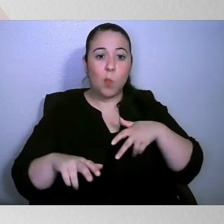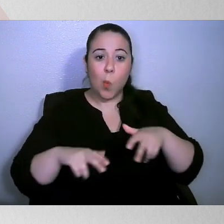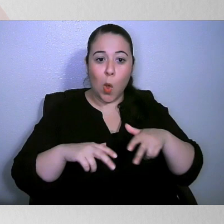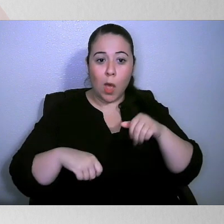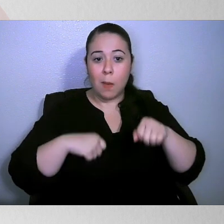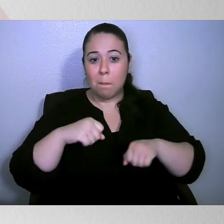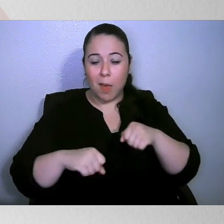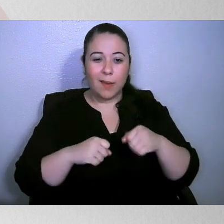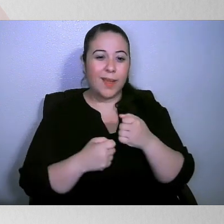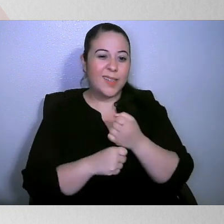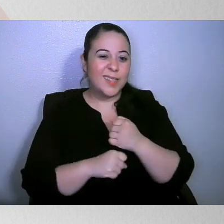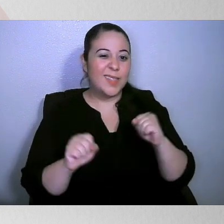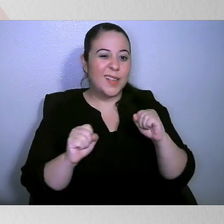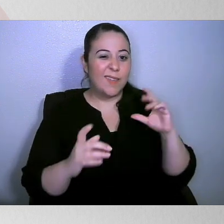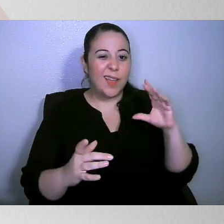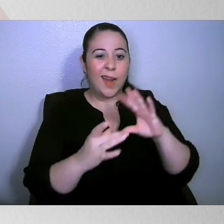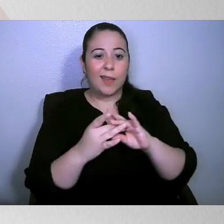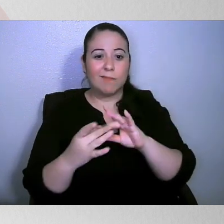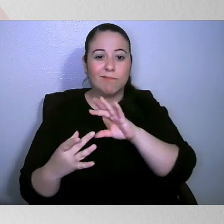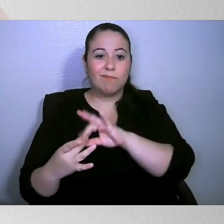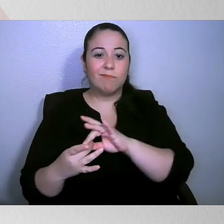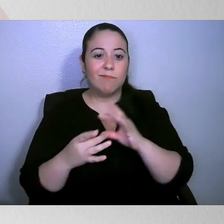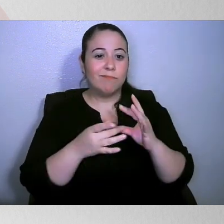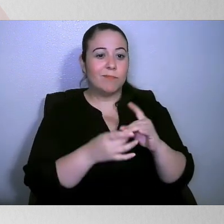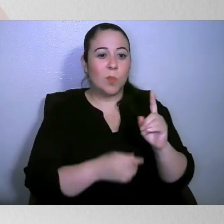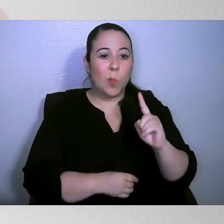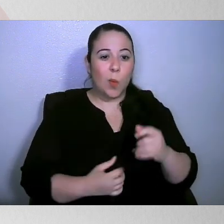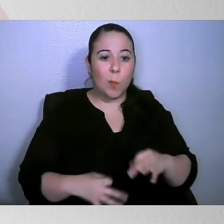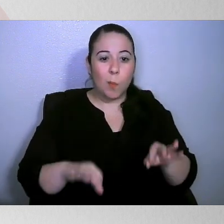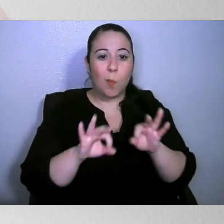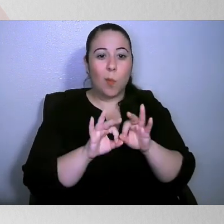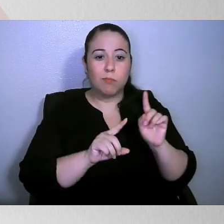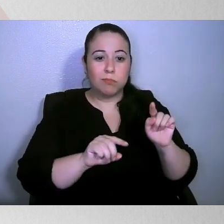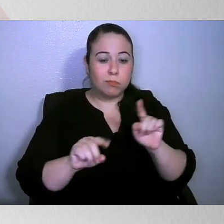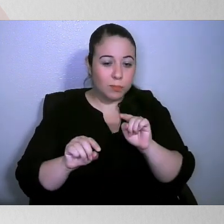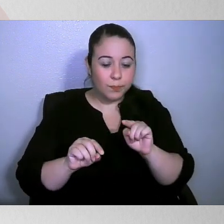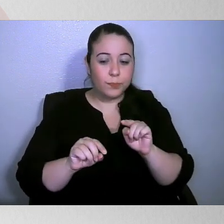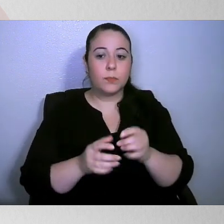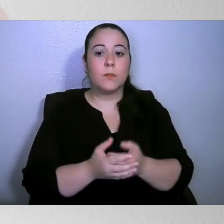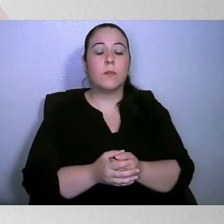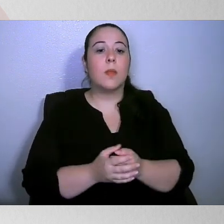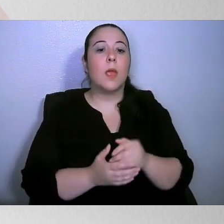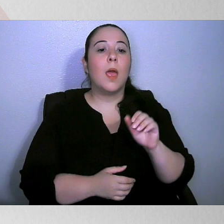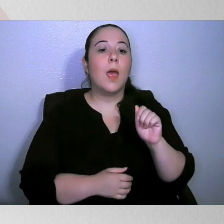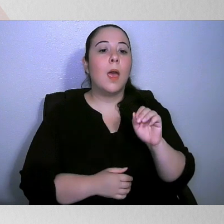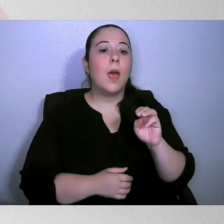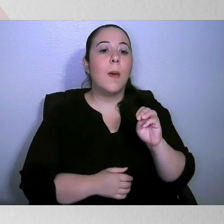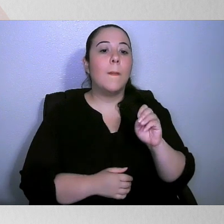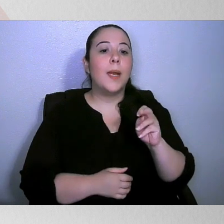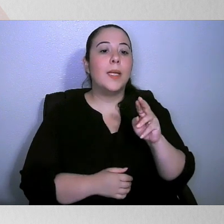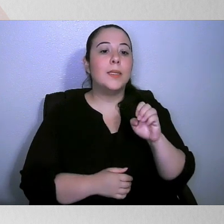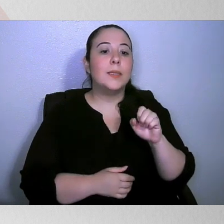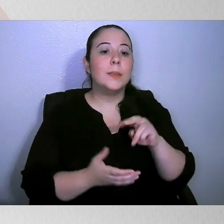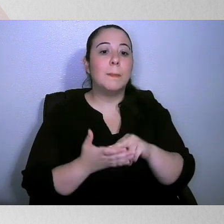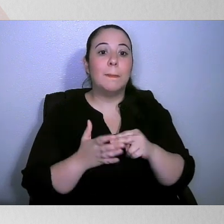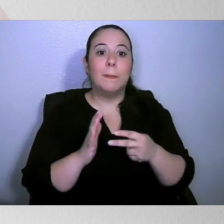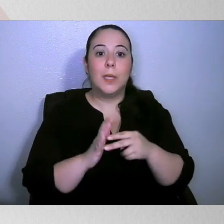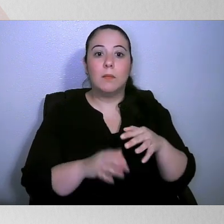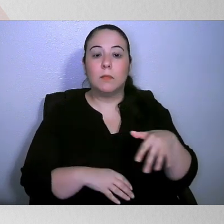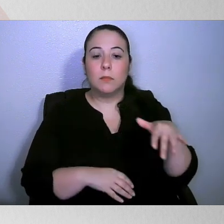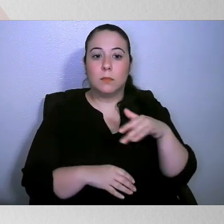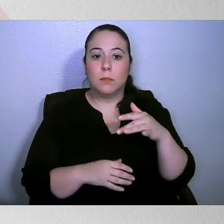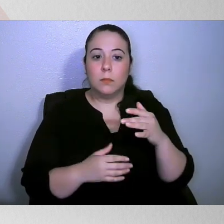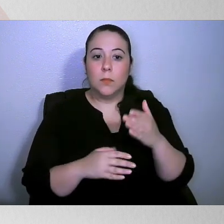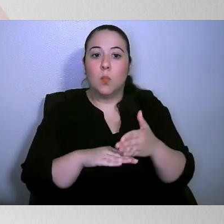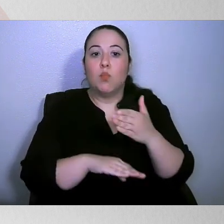comfortably connect us to places that are important to us. Amenities and public spaces suggests improvements to amenities and public spaces that